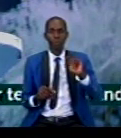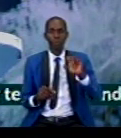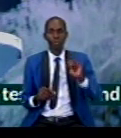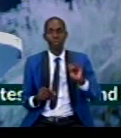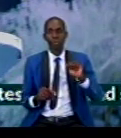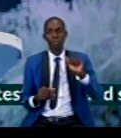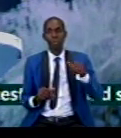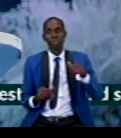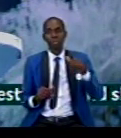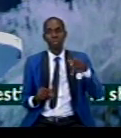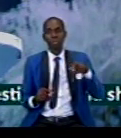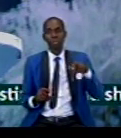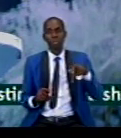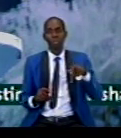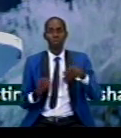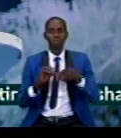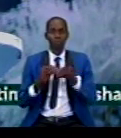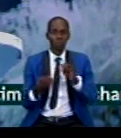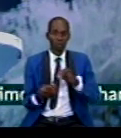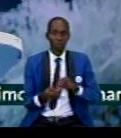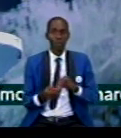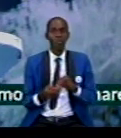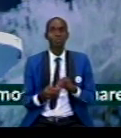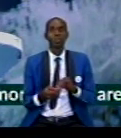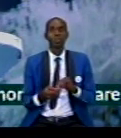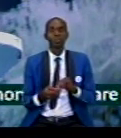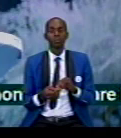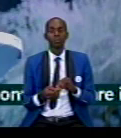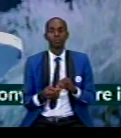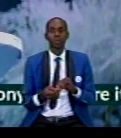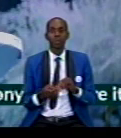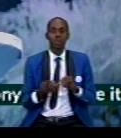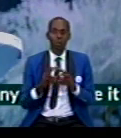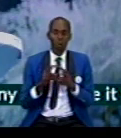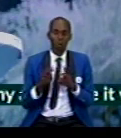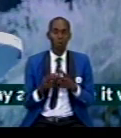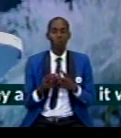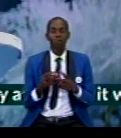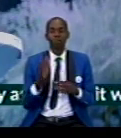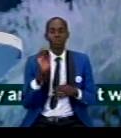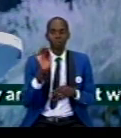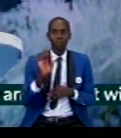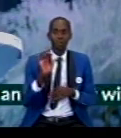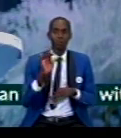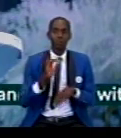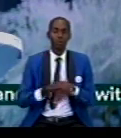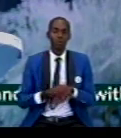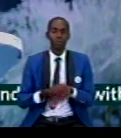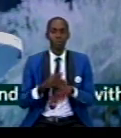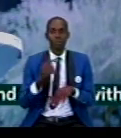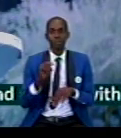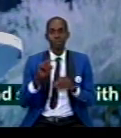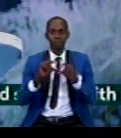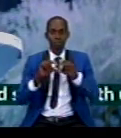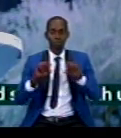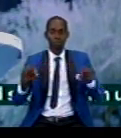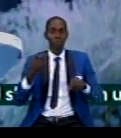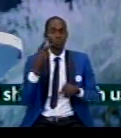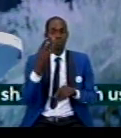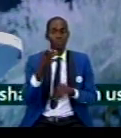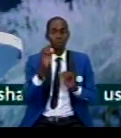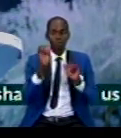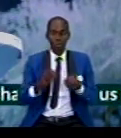screen. You can also record a video of your testimony and share with us via WhatsApp and